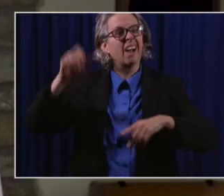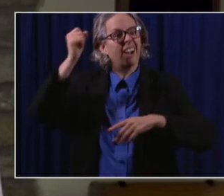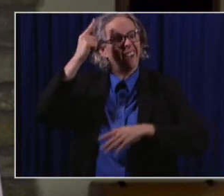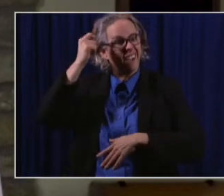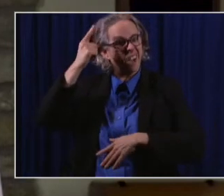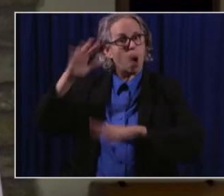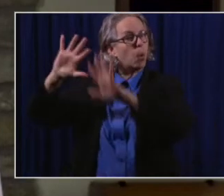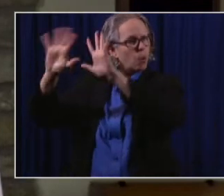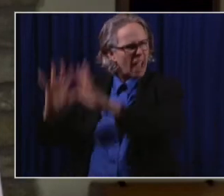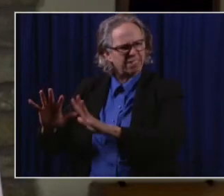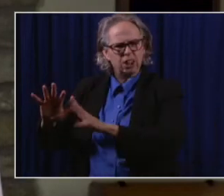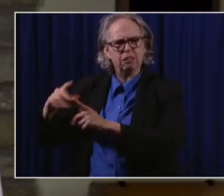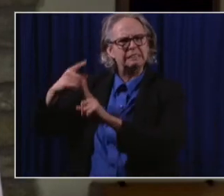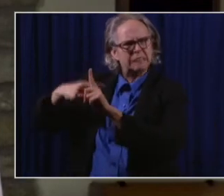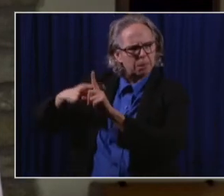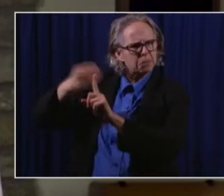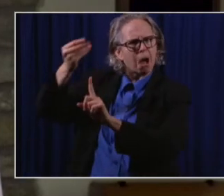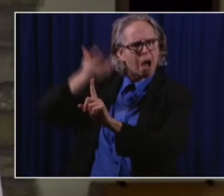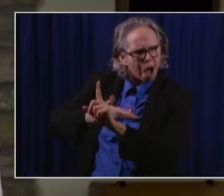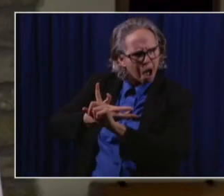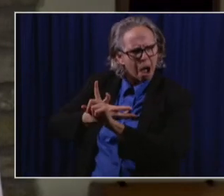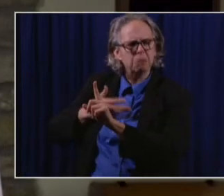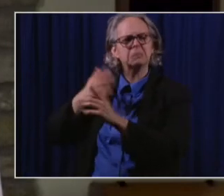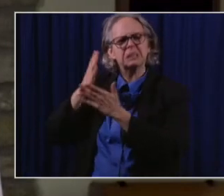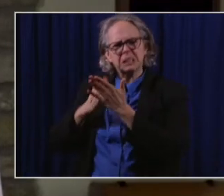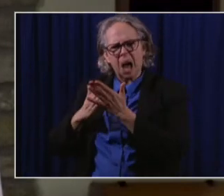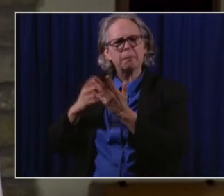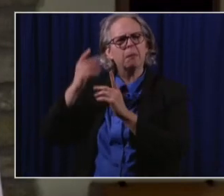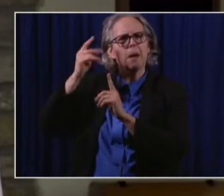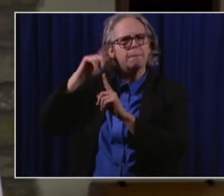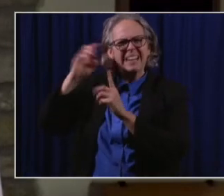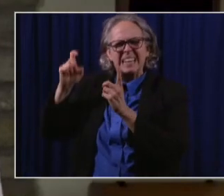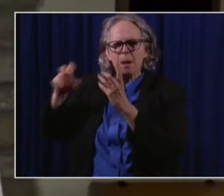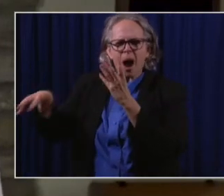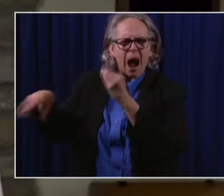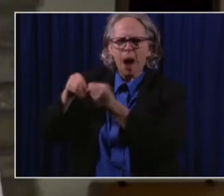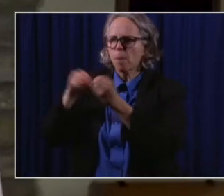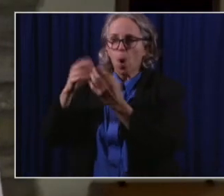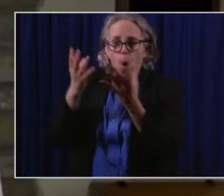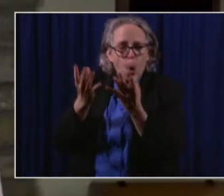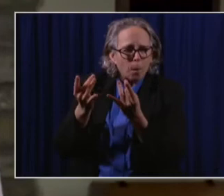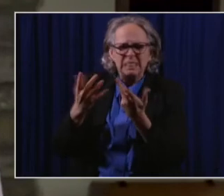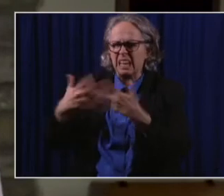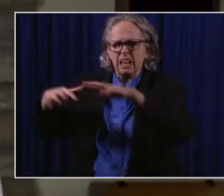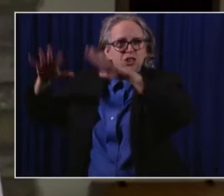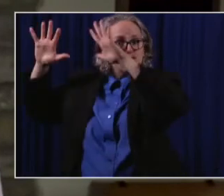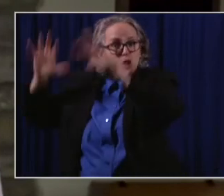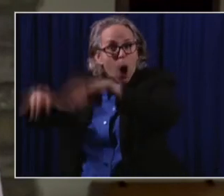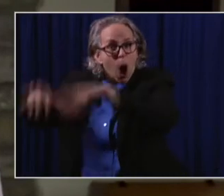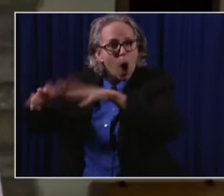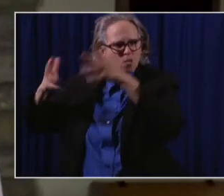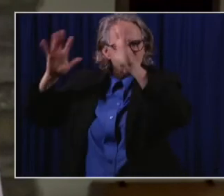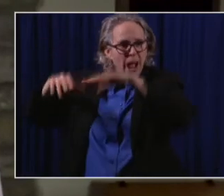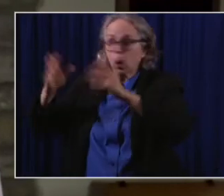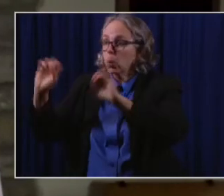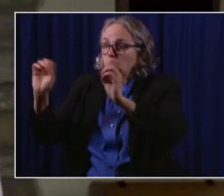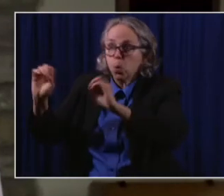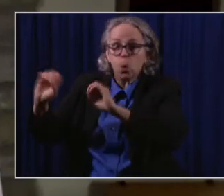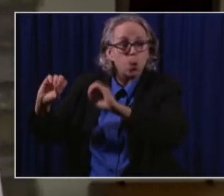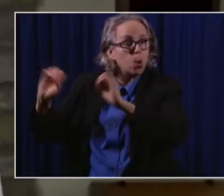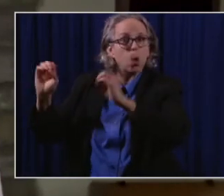if it'll be windy, rainy, snowy, humid in the future. So we should think of the advisory system, that map